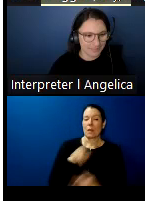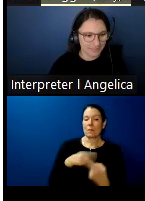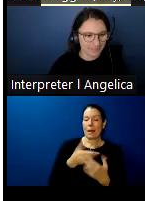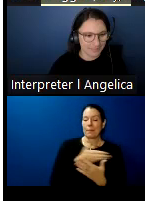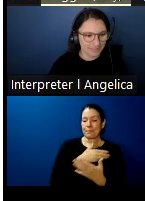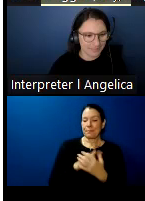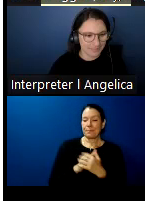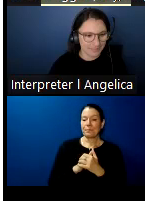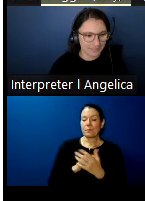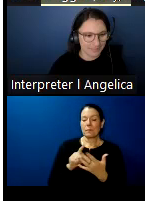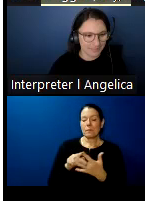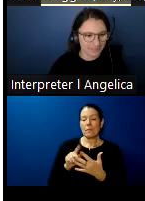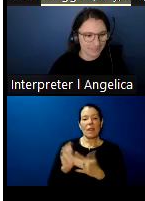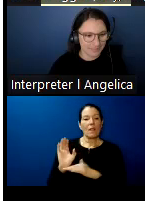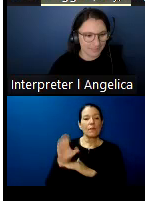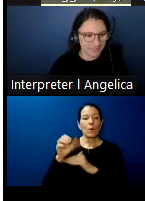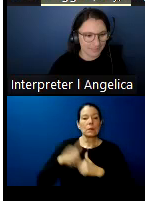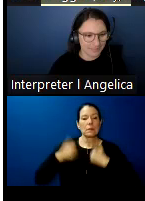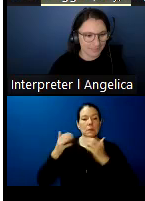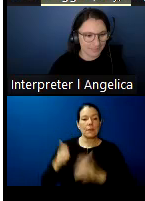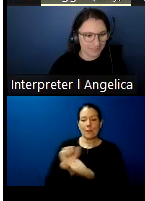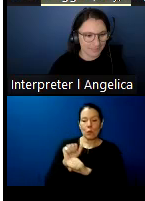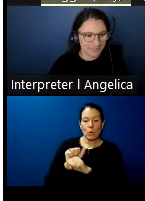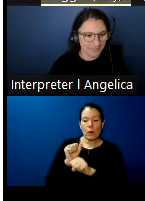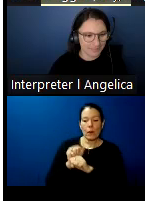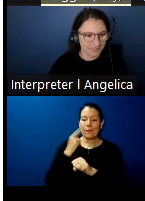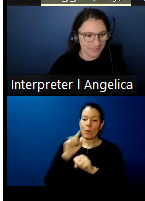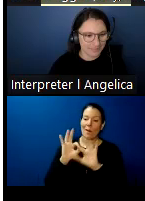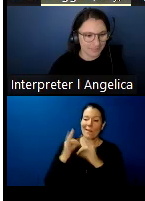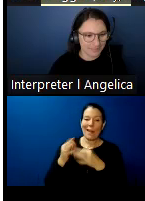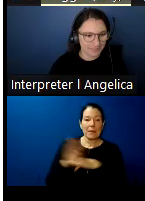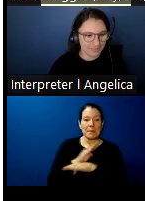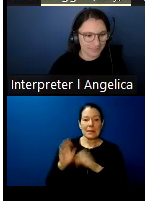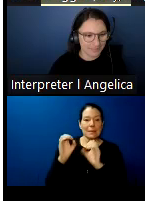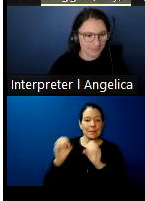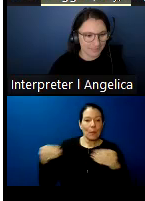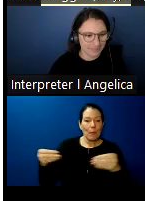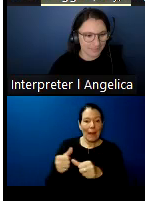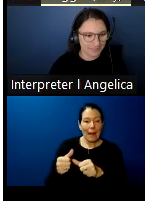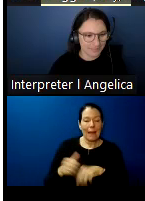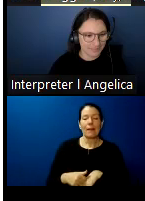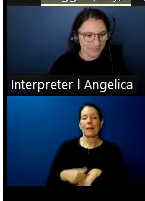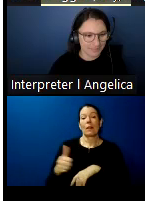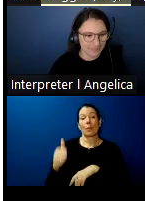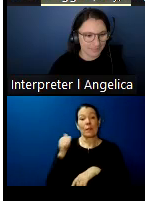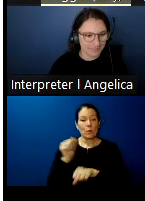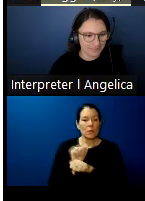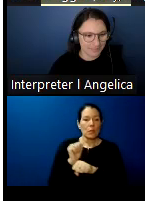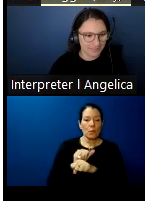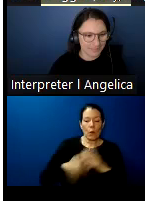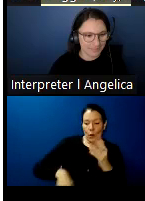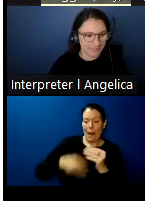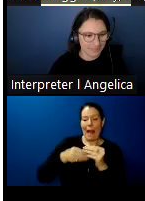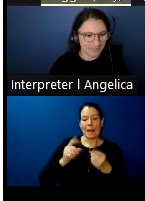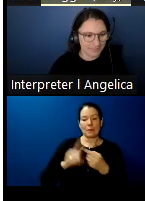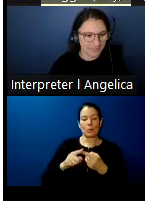category, forcing the survivor to work for a family business without pay, refusing to work or contribute to the family